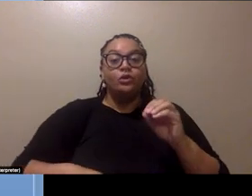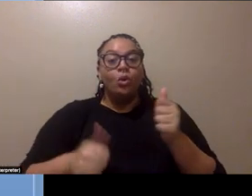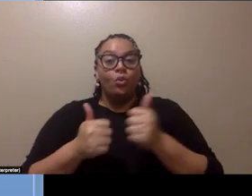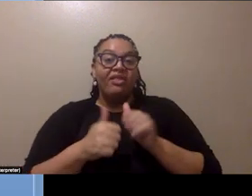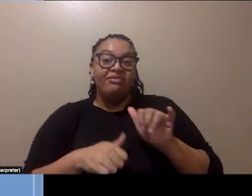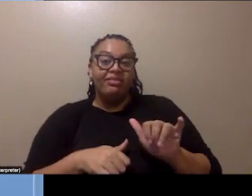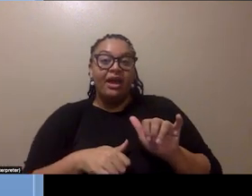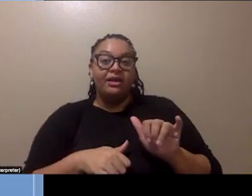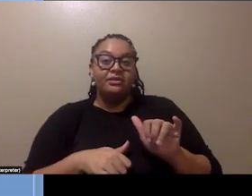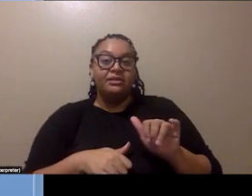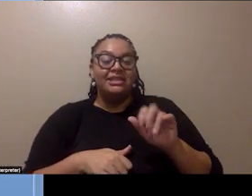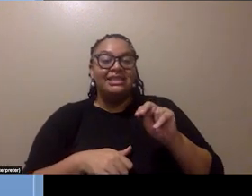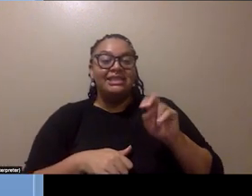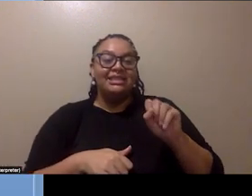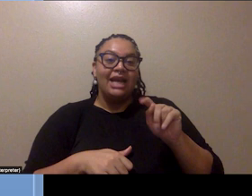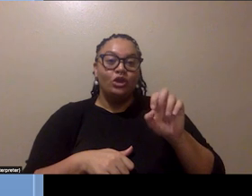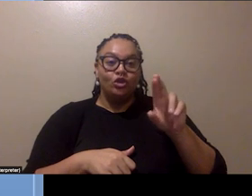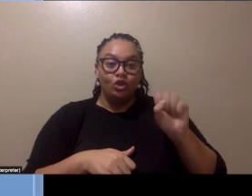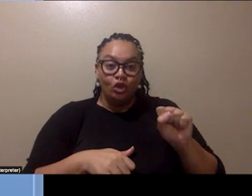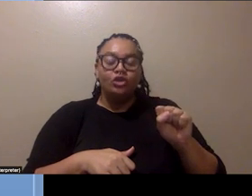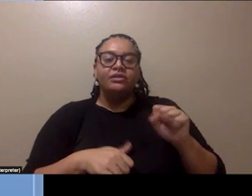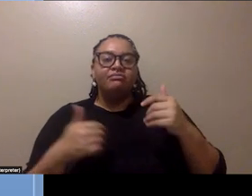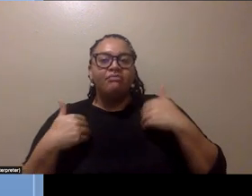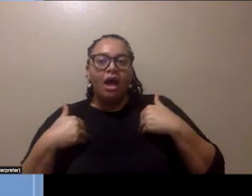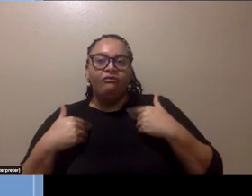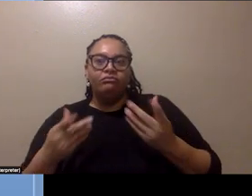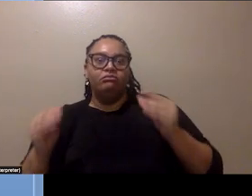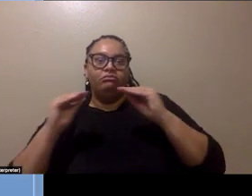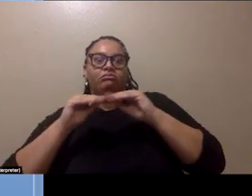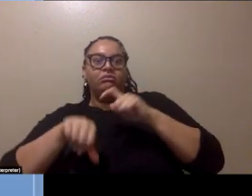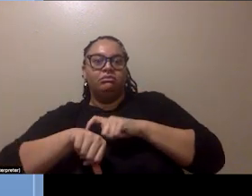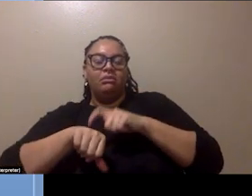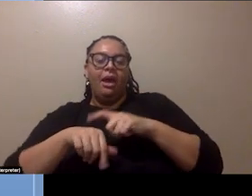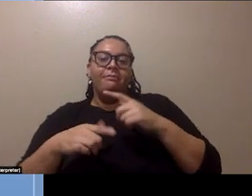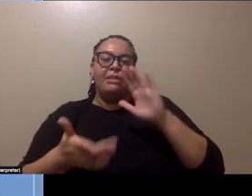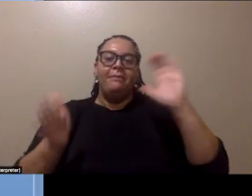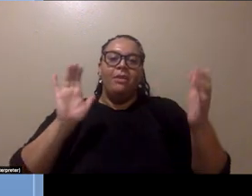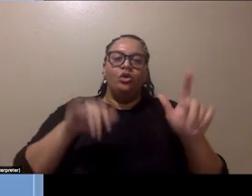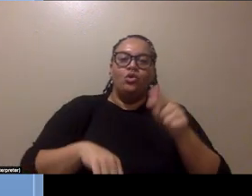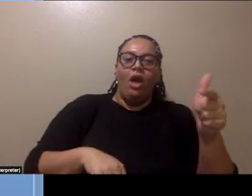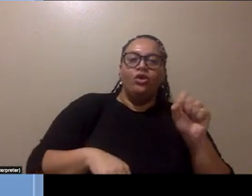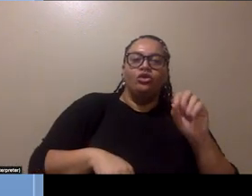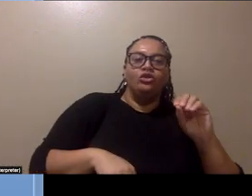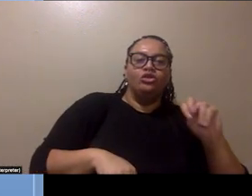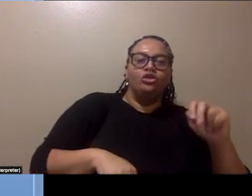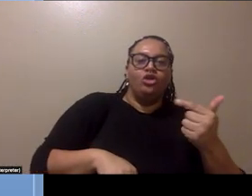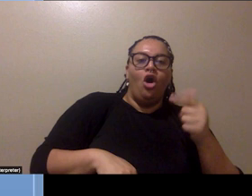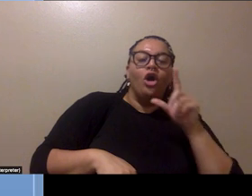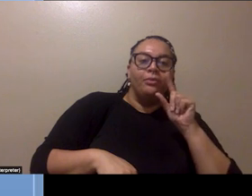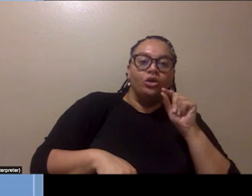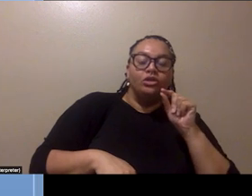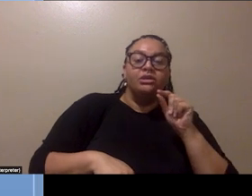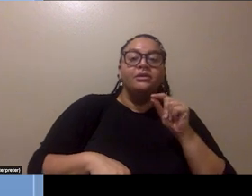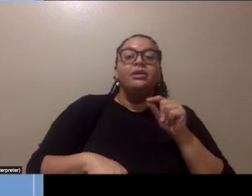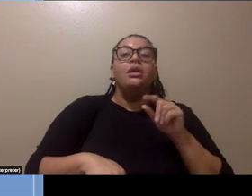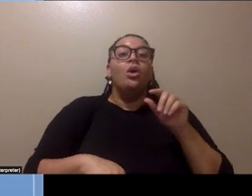So with our cavity nesters, they actually have a slightly earlier nesting period than many of our migratory songbirds. A lot of our